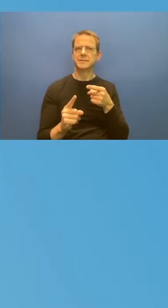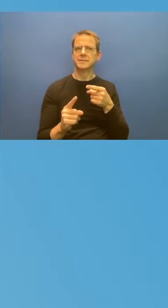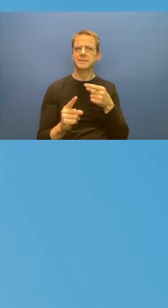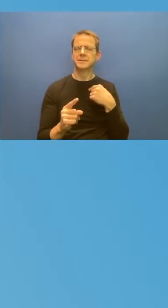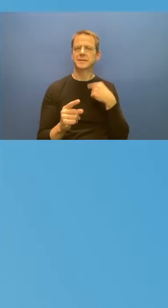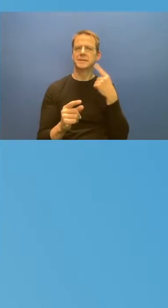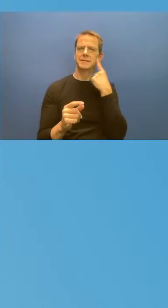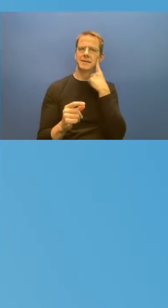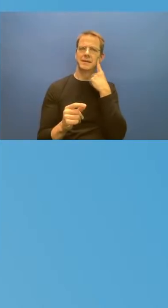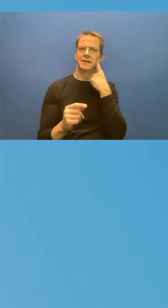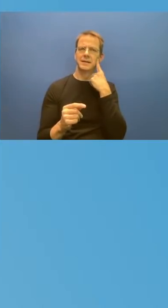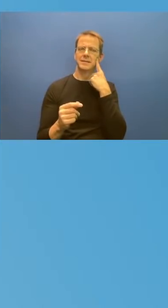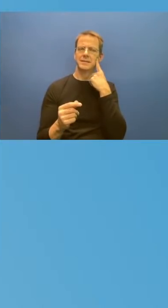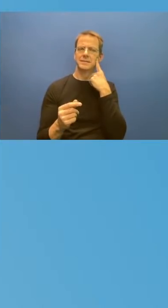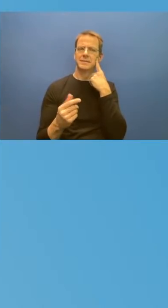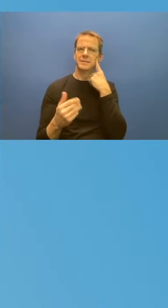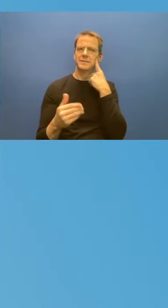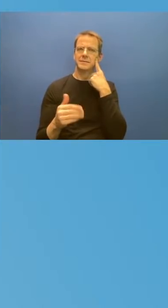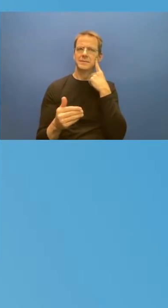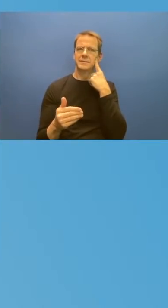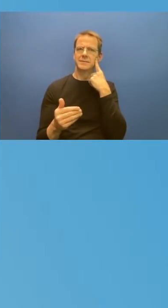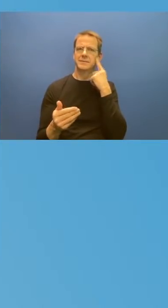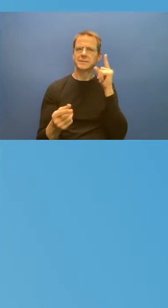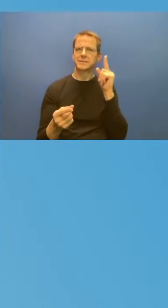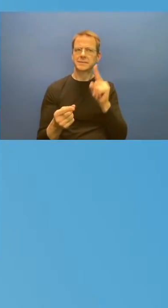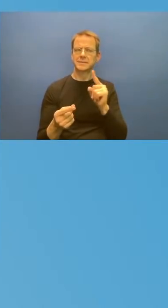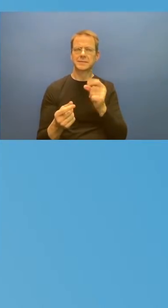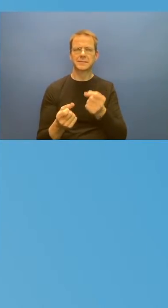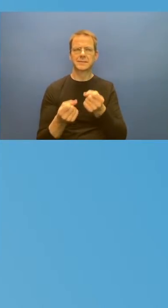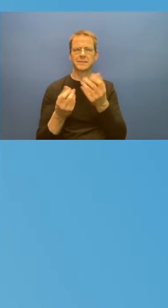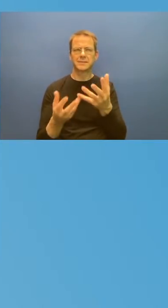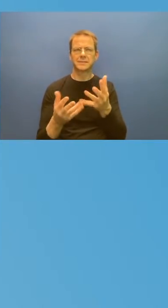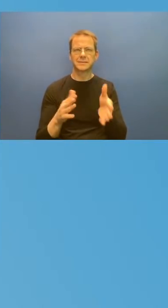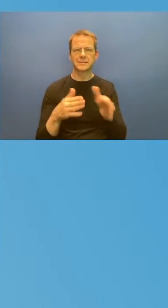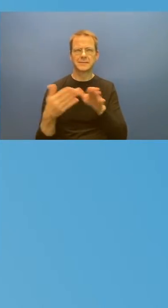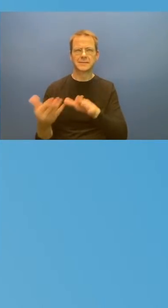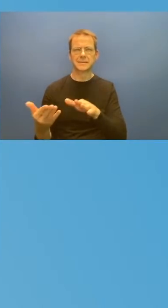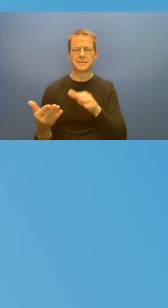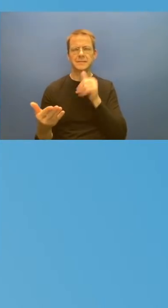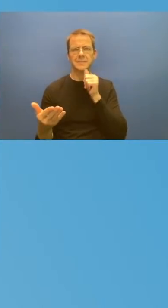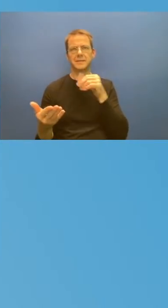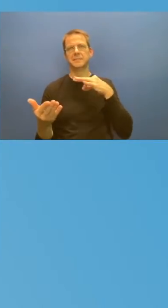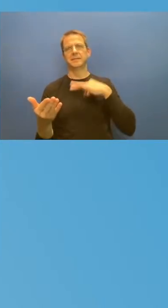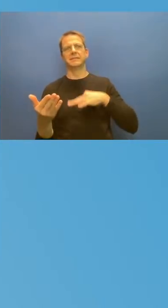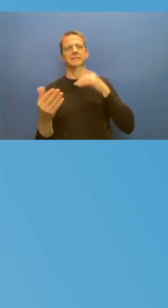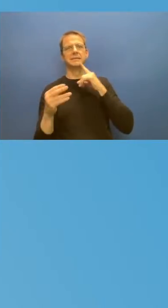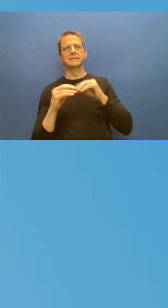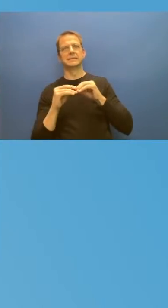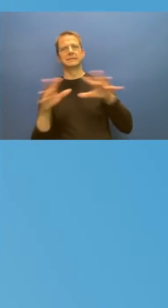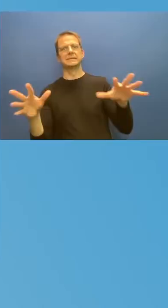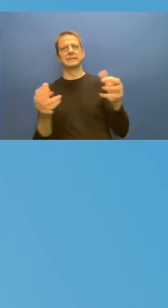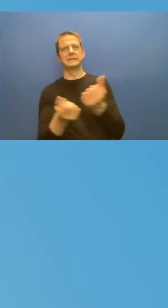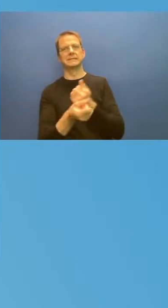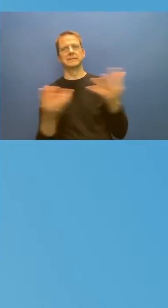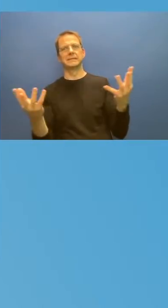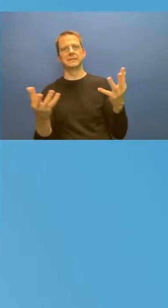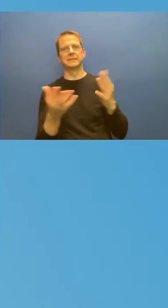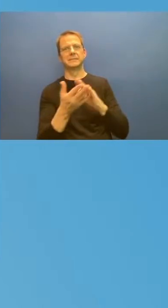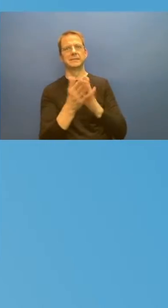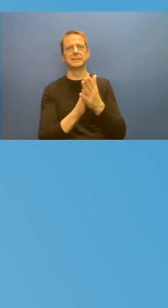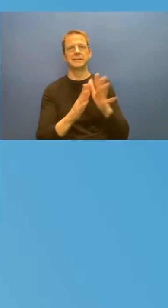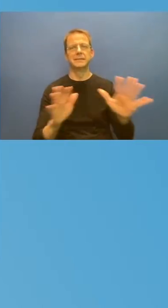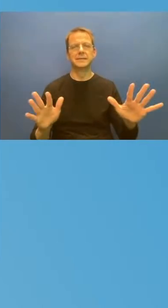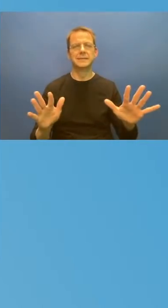infected and move on. We have to appreciate that certainly. We can't look at this as being basically binary, where either